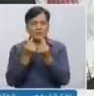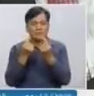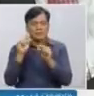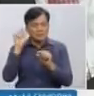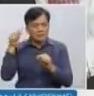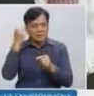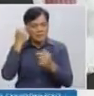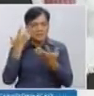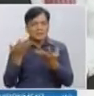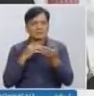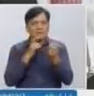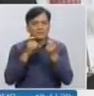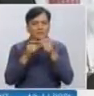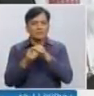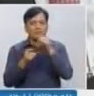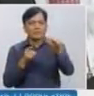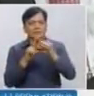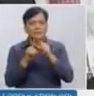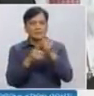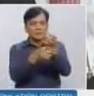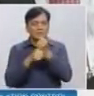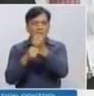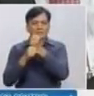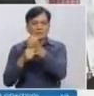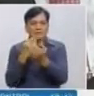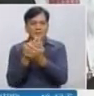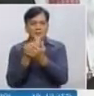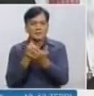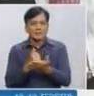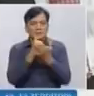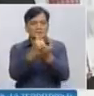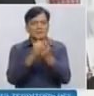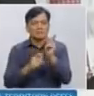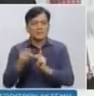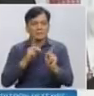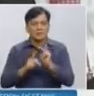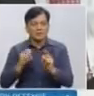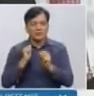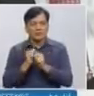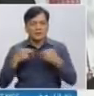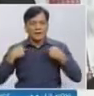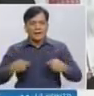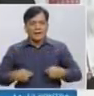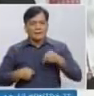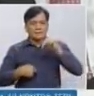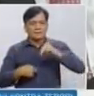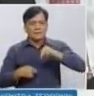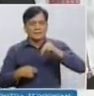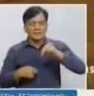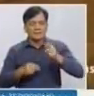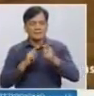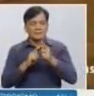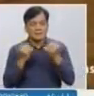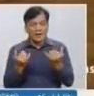streamline the various sources of financial assistance for the people with health-related needs.